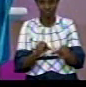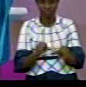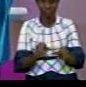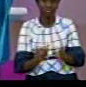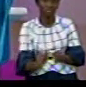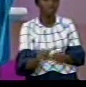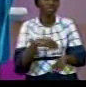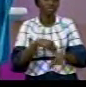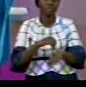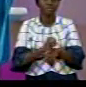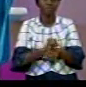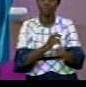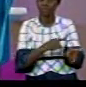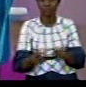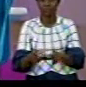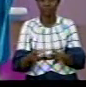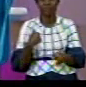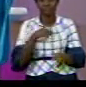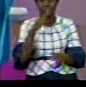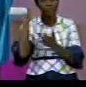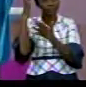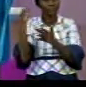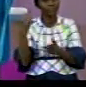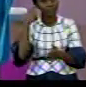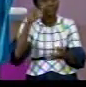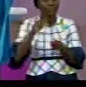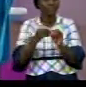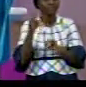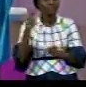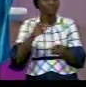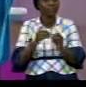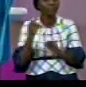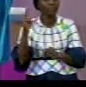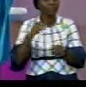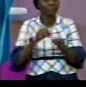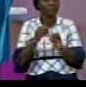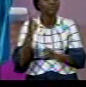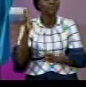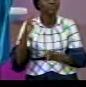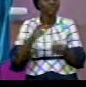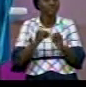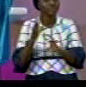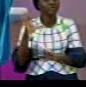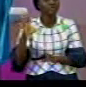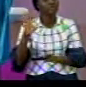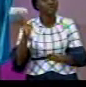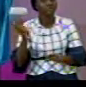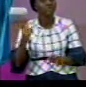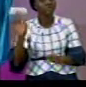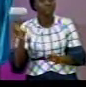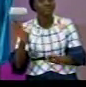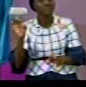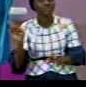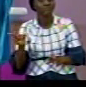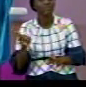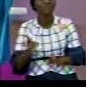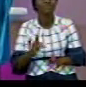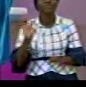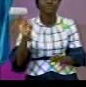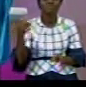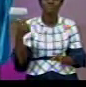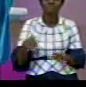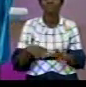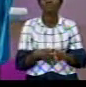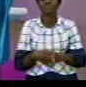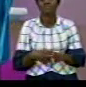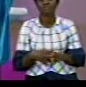we are waiting for number two number three number four five six seven eight nine ten countless numbers now